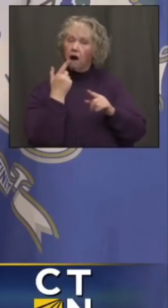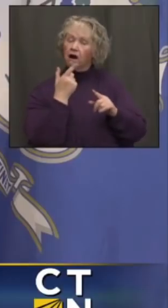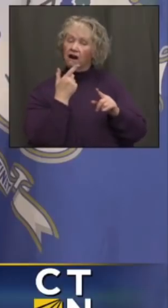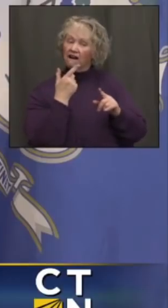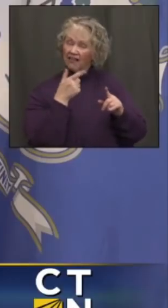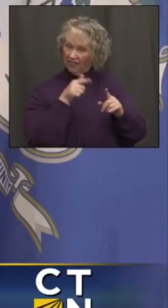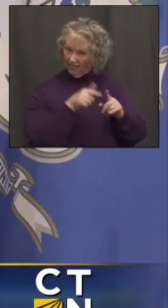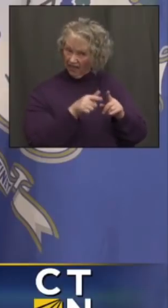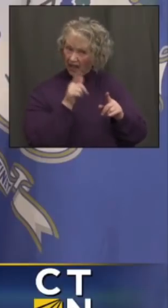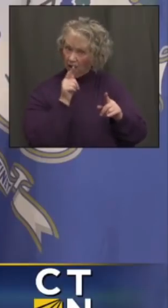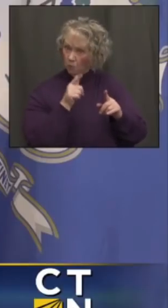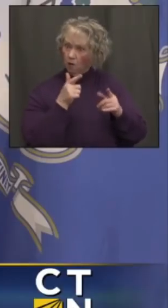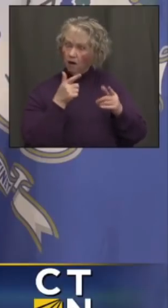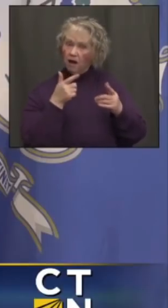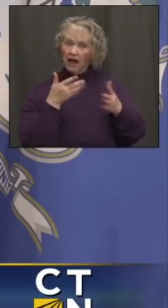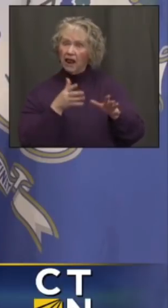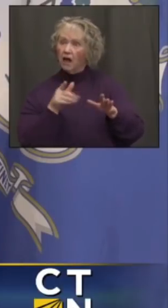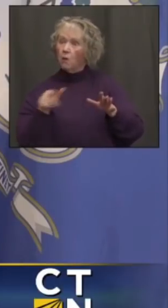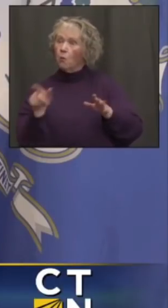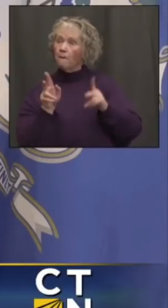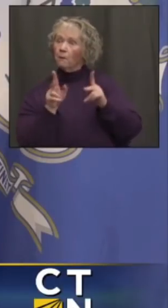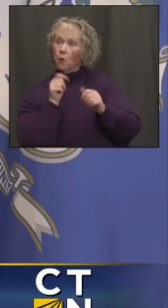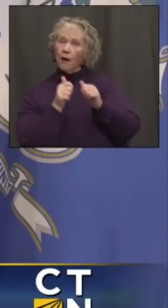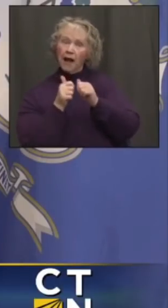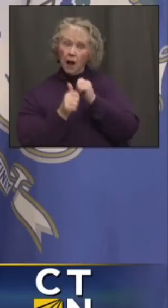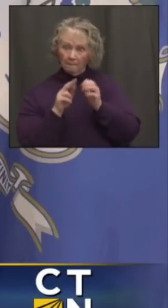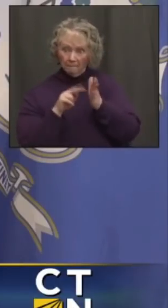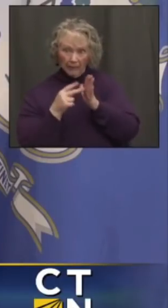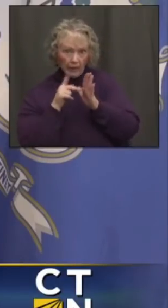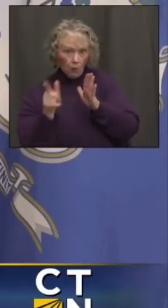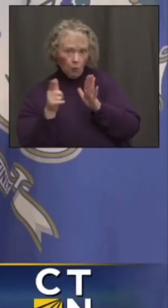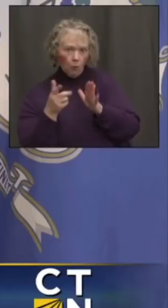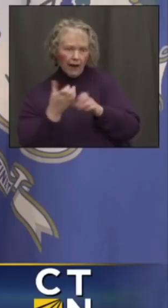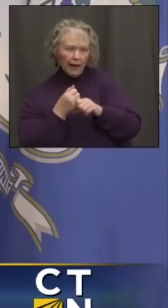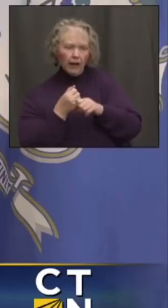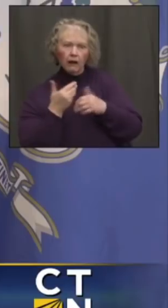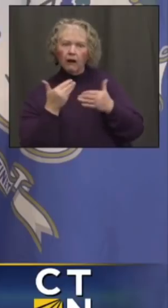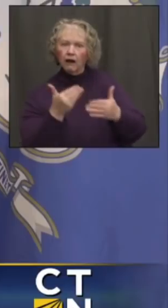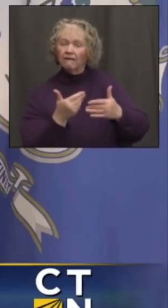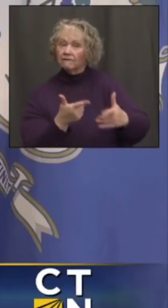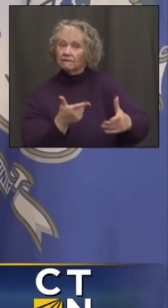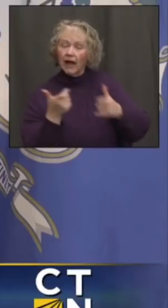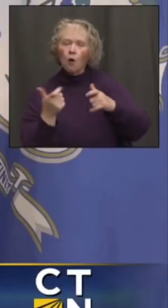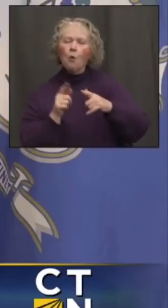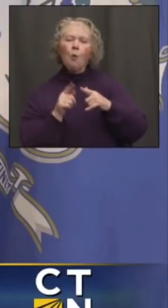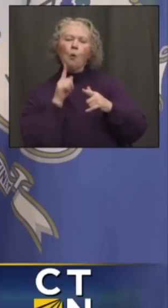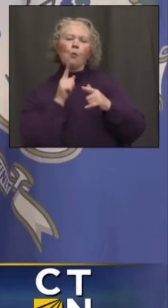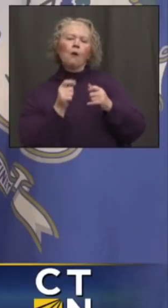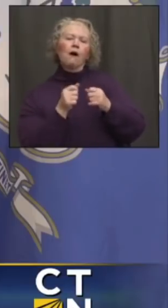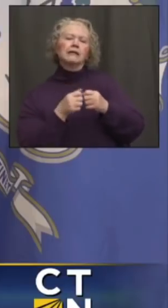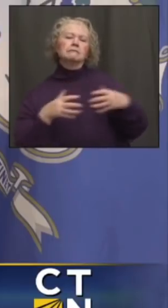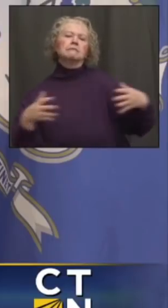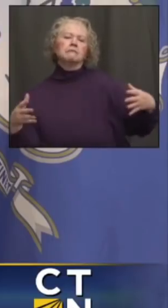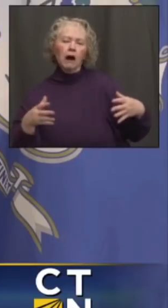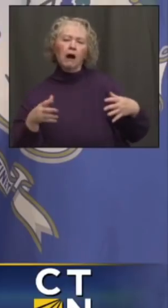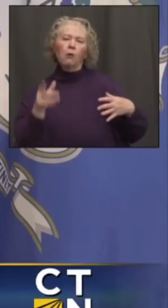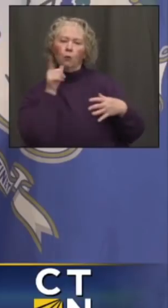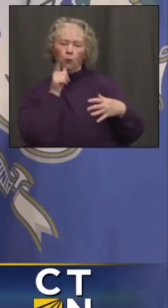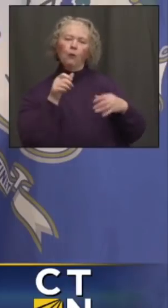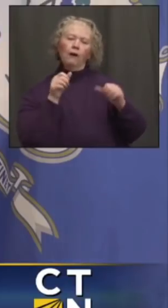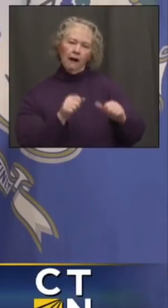but so far so good, Matt, and thank you for asking. Good to hear. In terms of the increased doses that you were talking about earlier